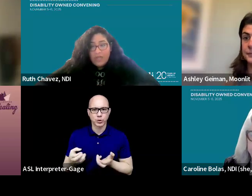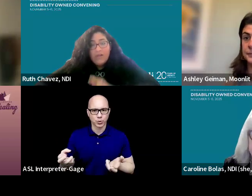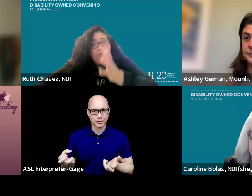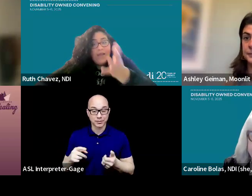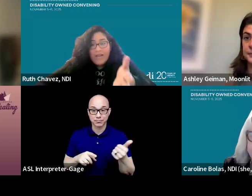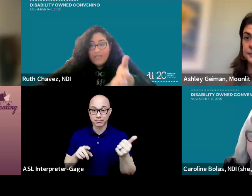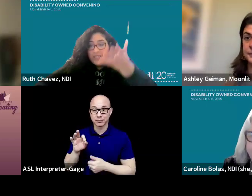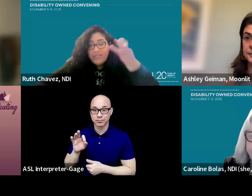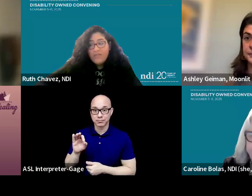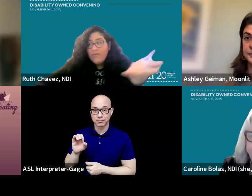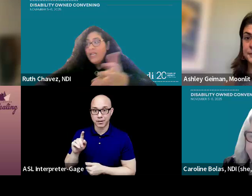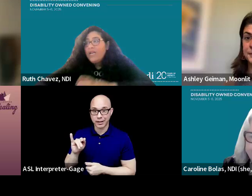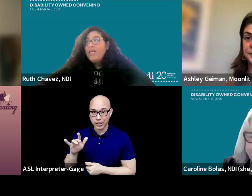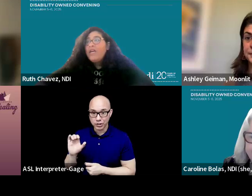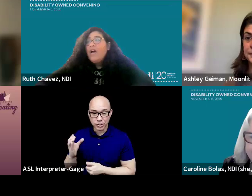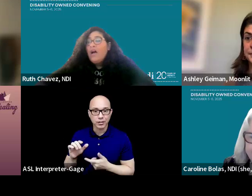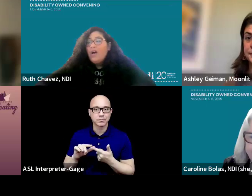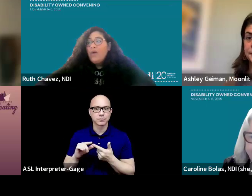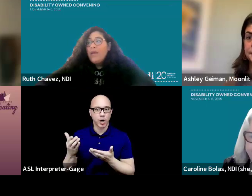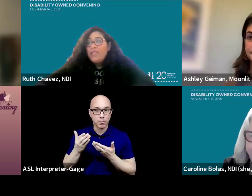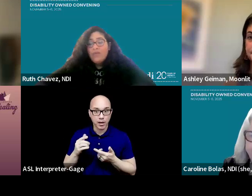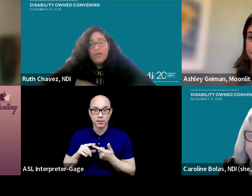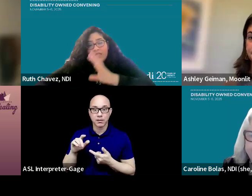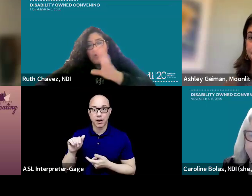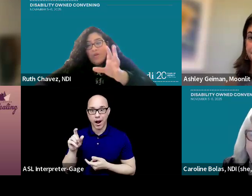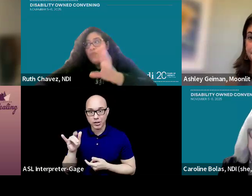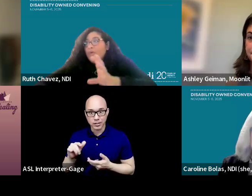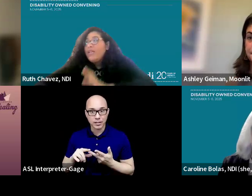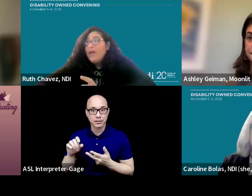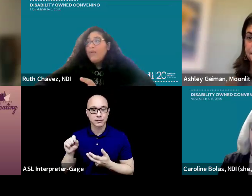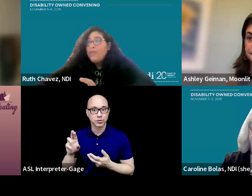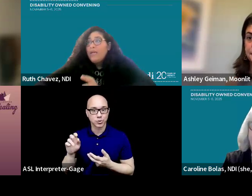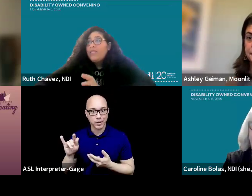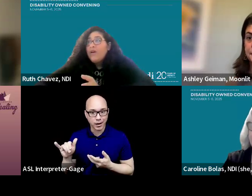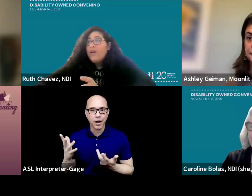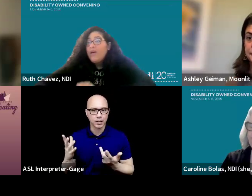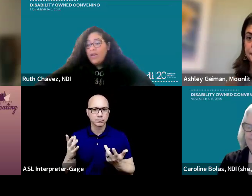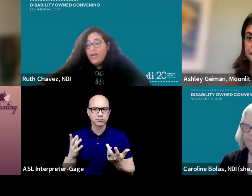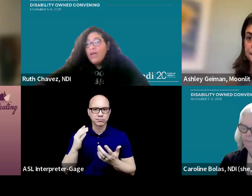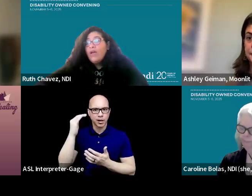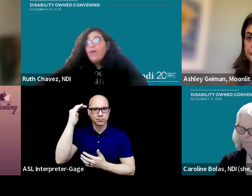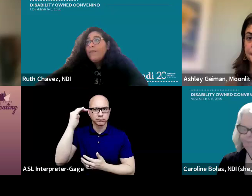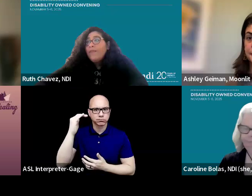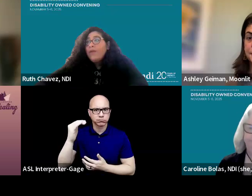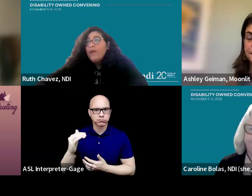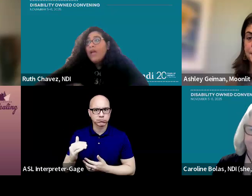used herself, Ashley, Syrretta. And so that it's all broken down based on